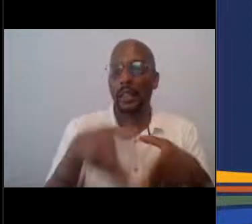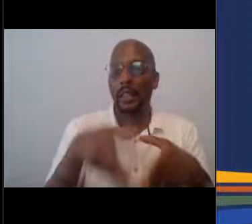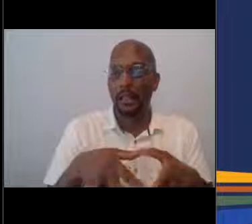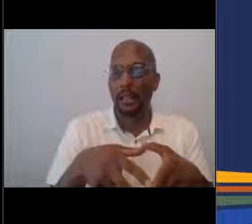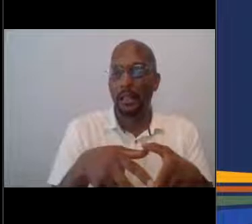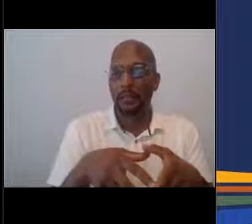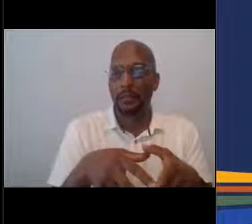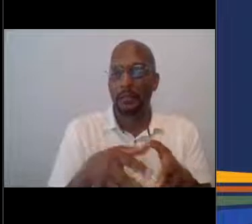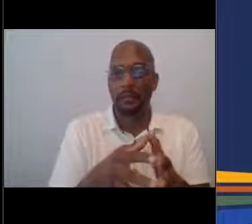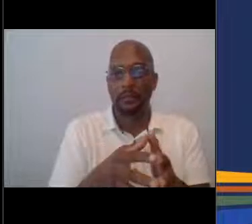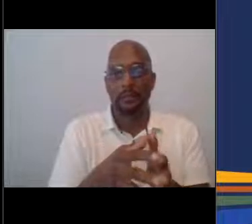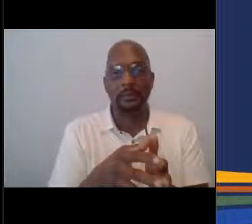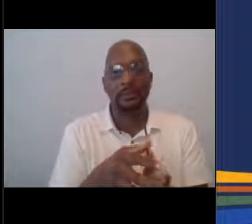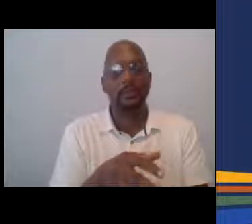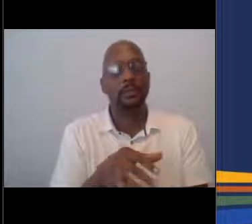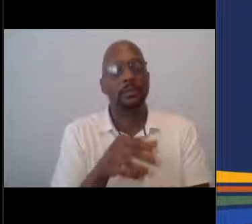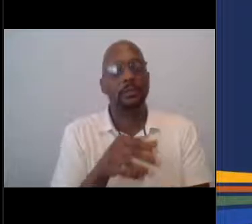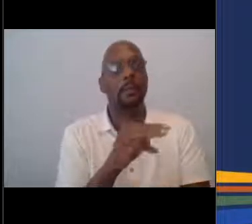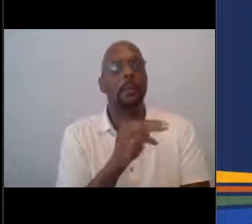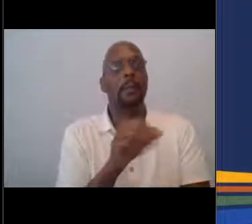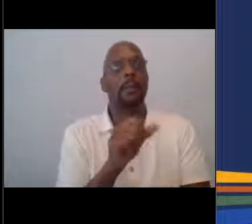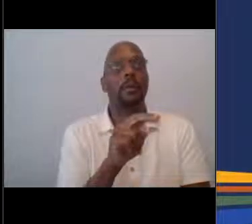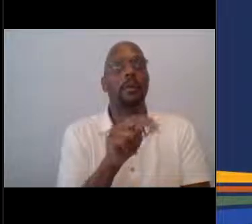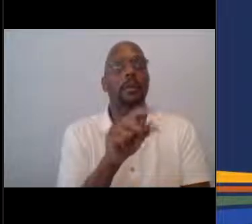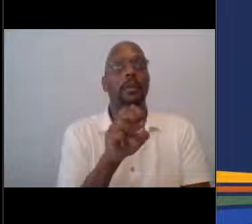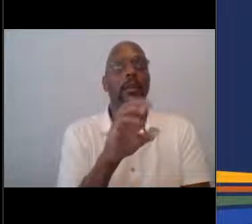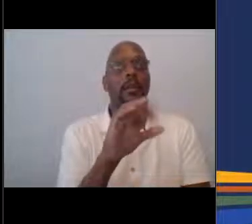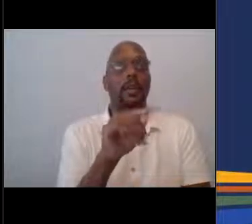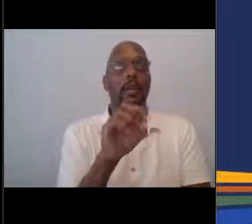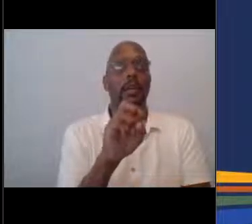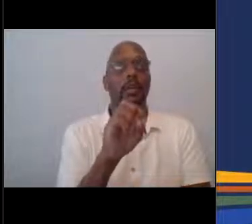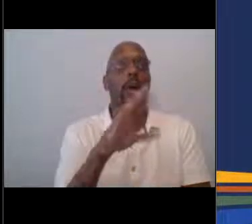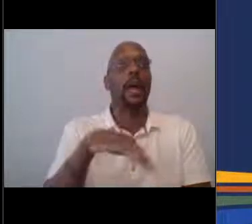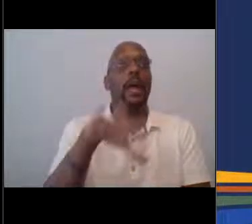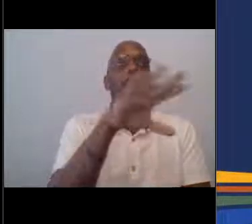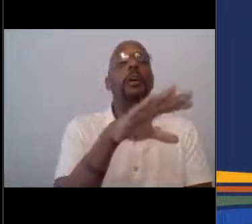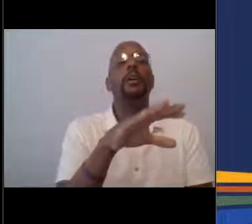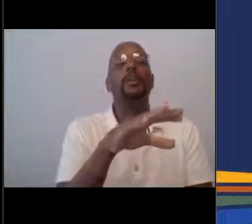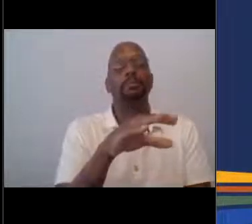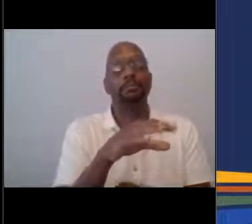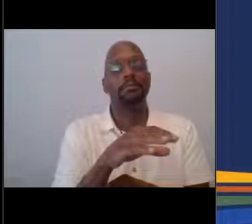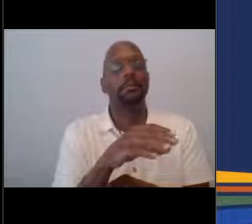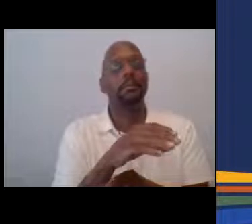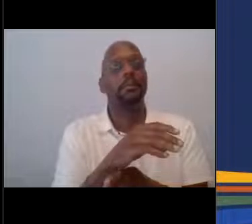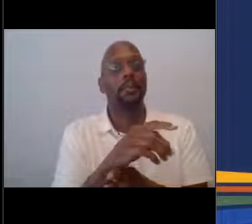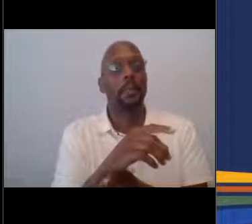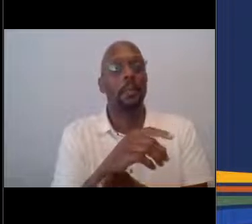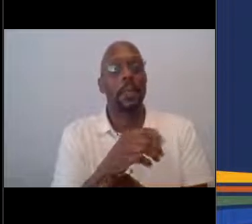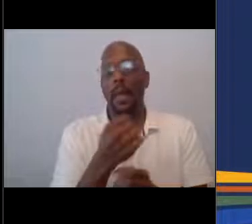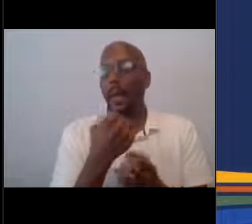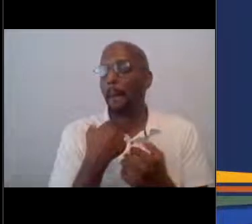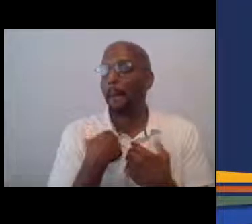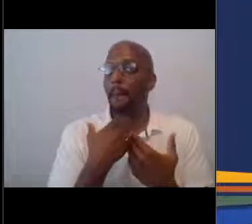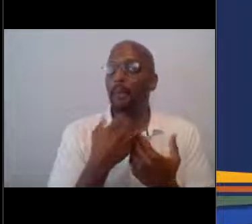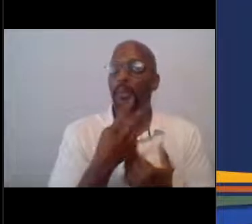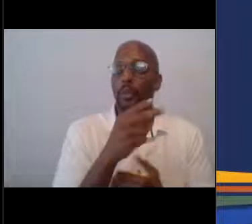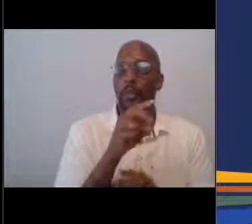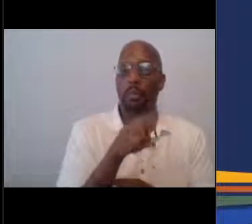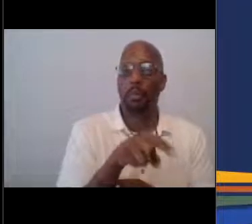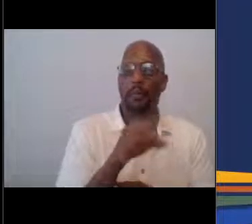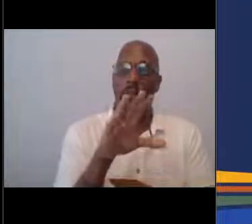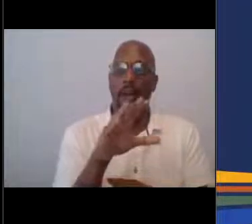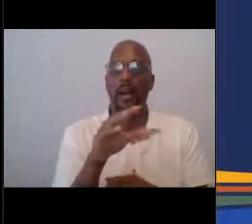Montecito areas to realize the full benefits of the HOV improvements. Those remaining 2.5 miles, in addition to the electric